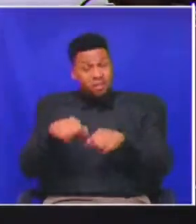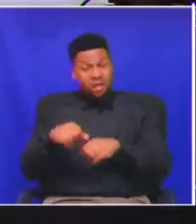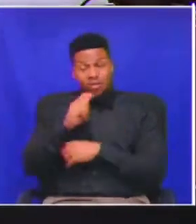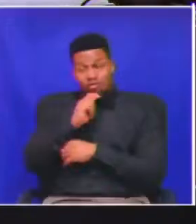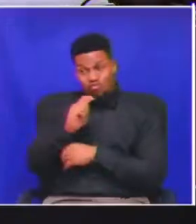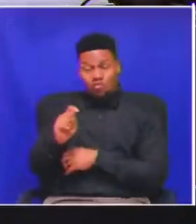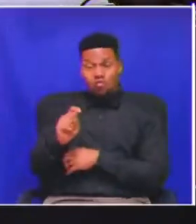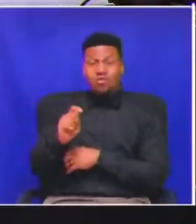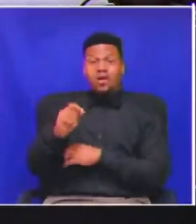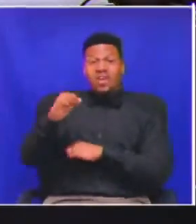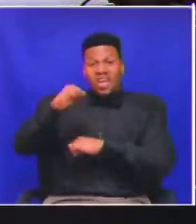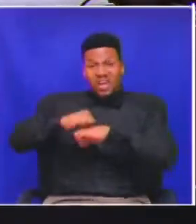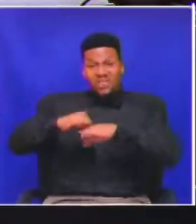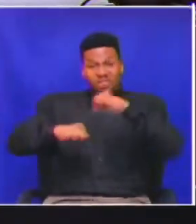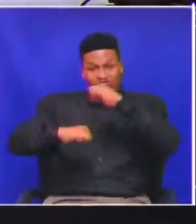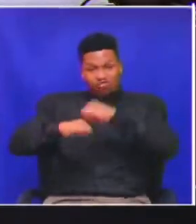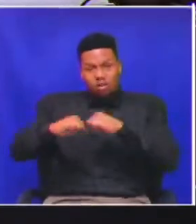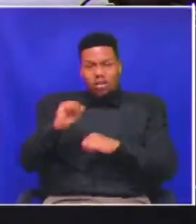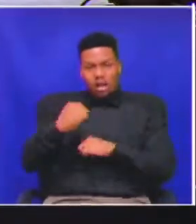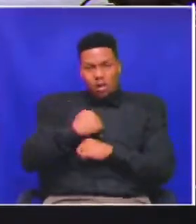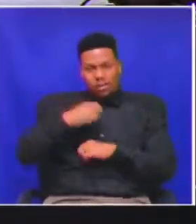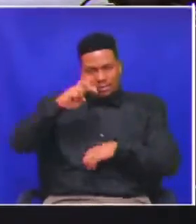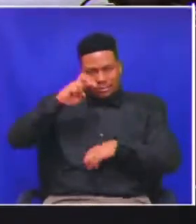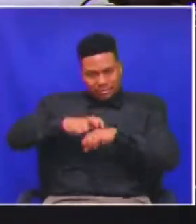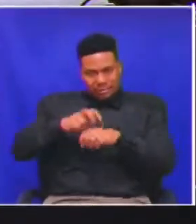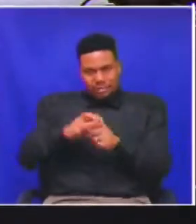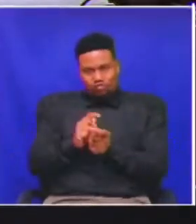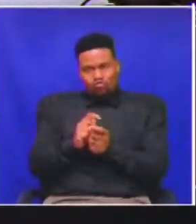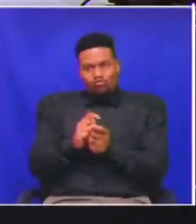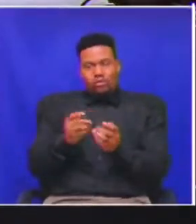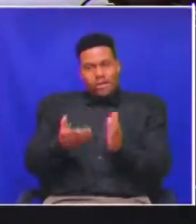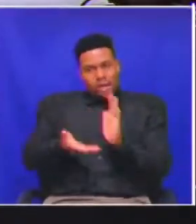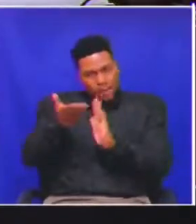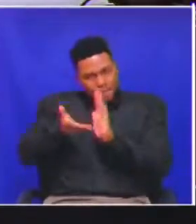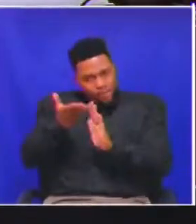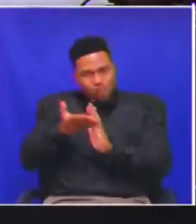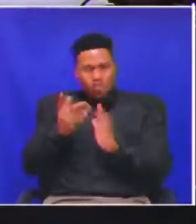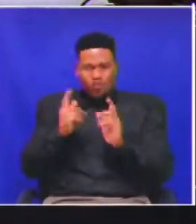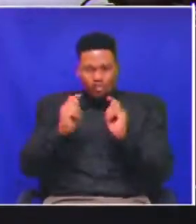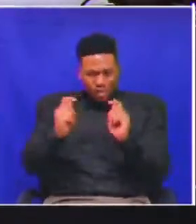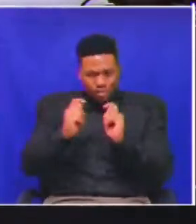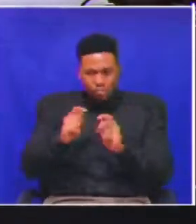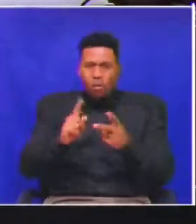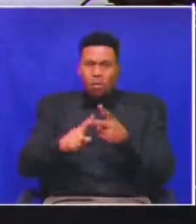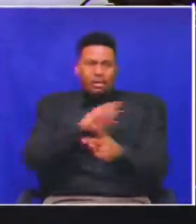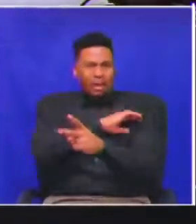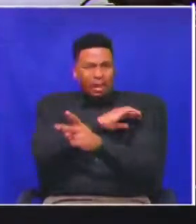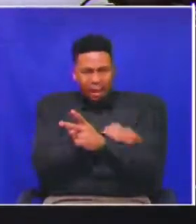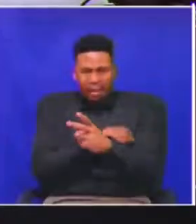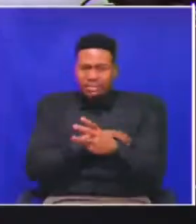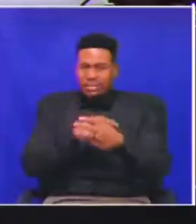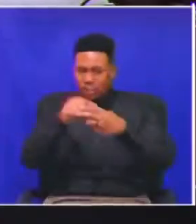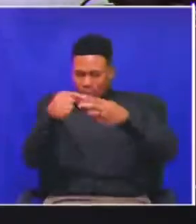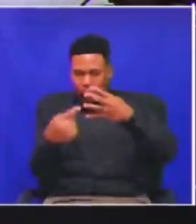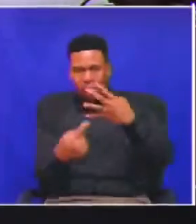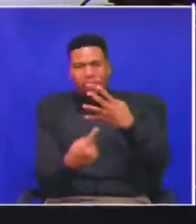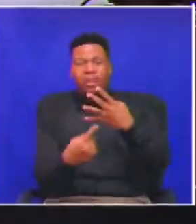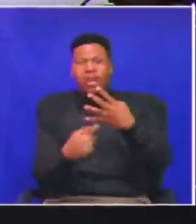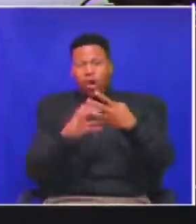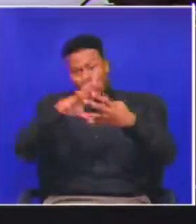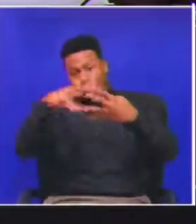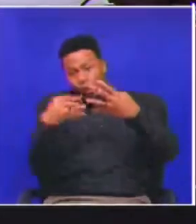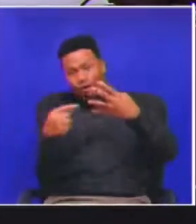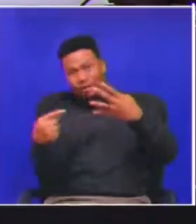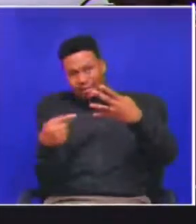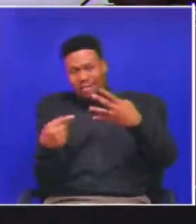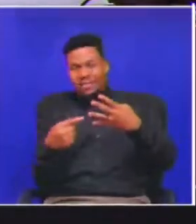energy capability, our transport, our logistics. So all these factors then combine to put